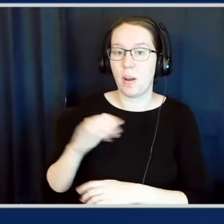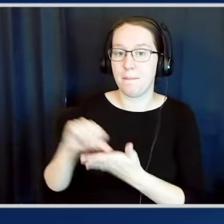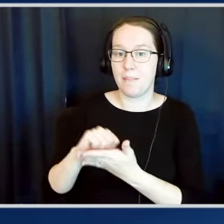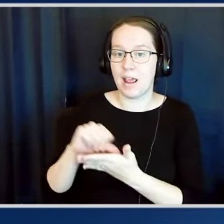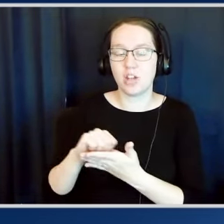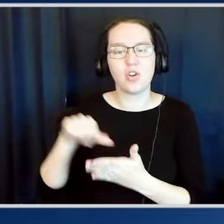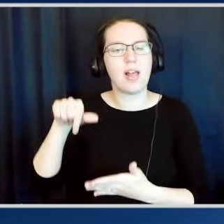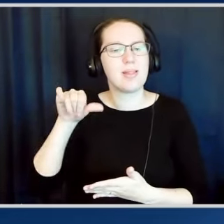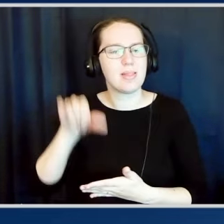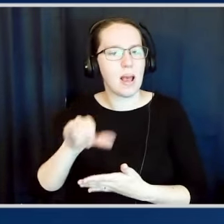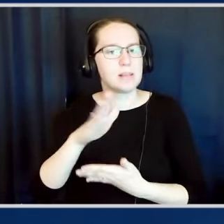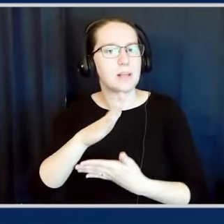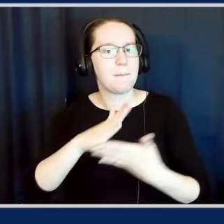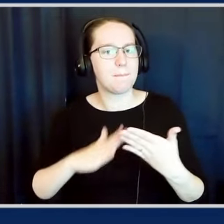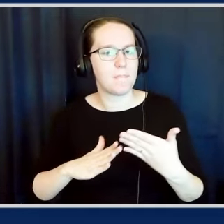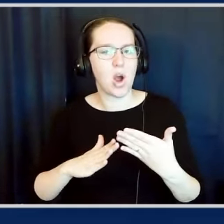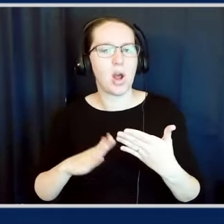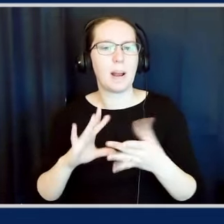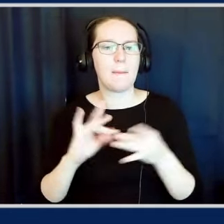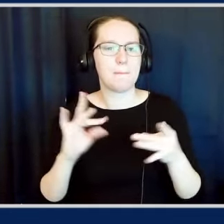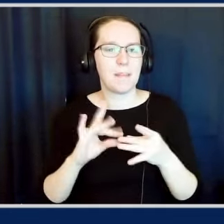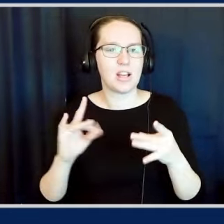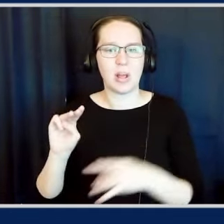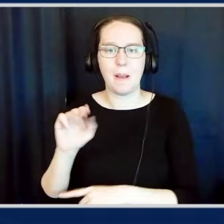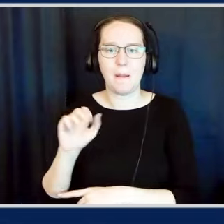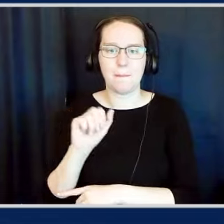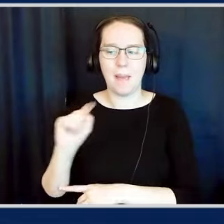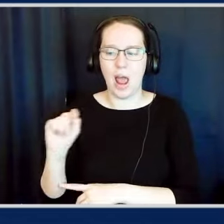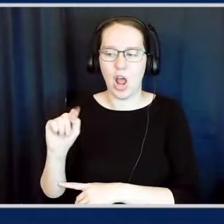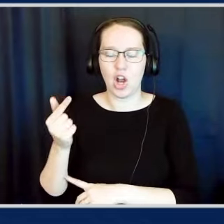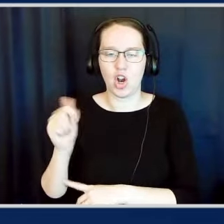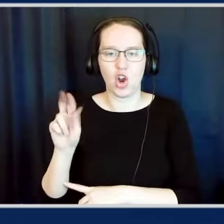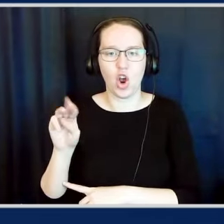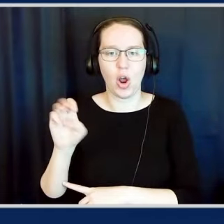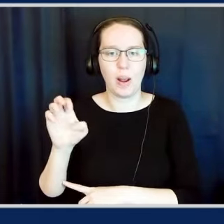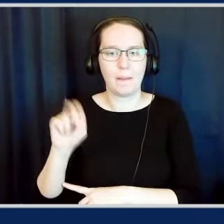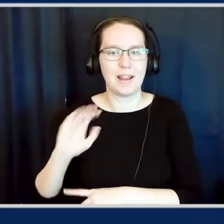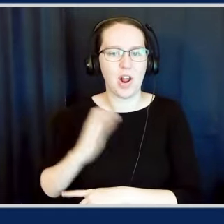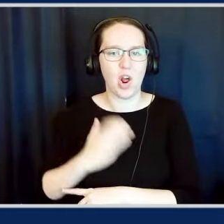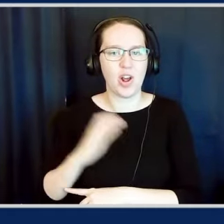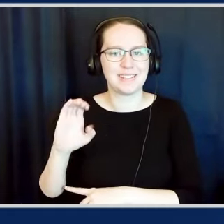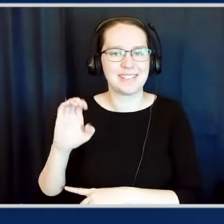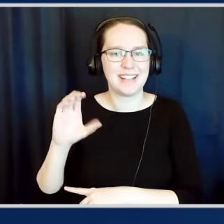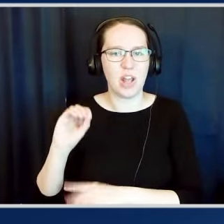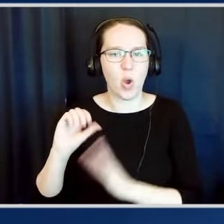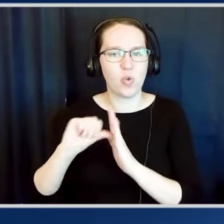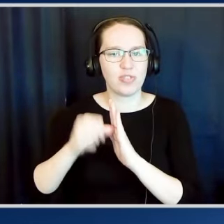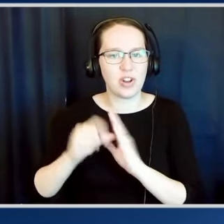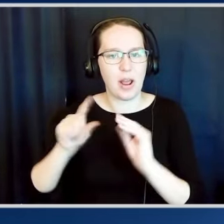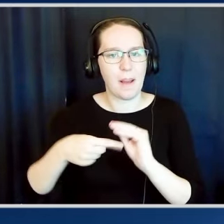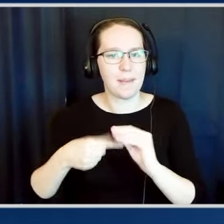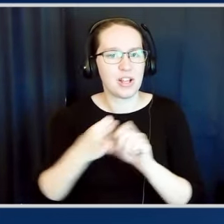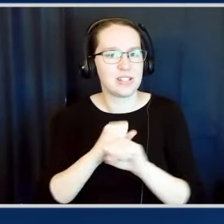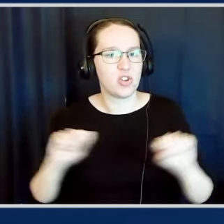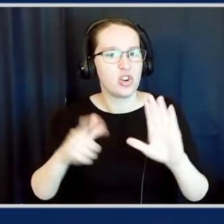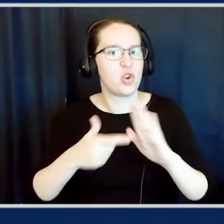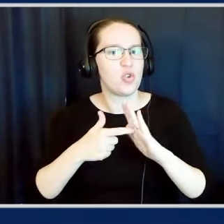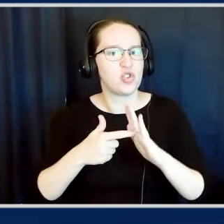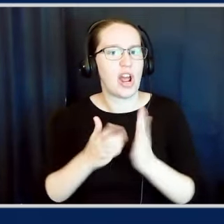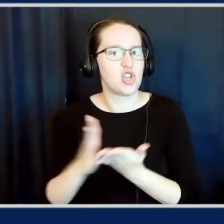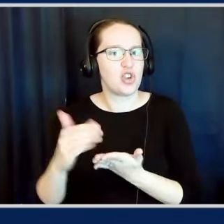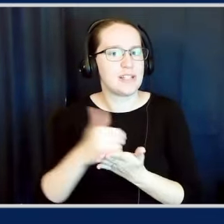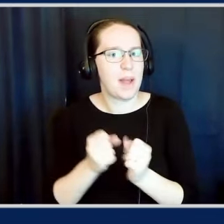part of a message that Matt Garman, now our CEO, has reiterated that about security is transparency from our side. And